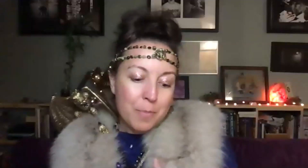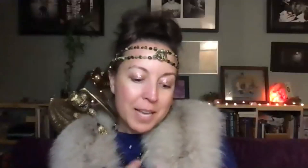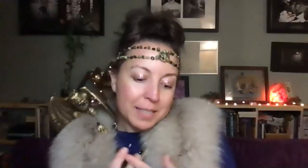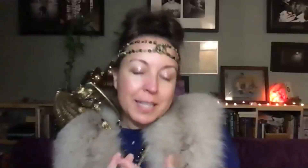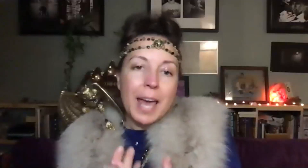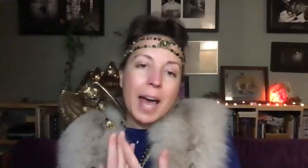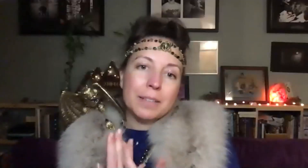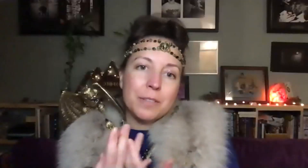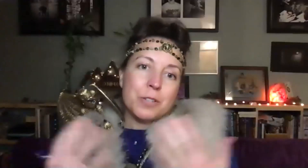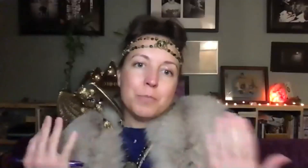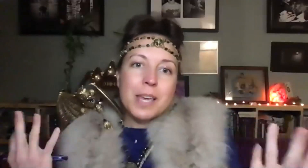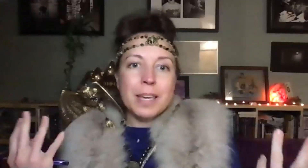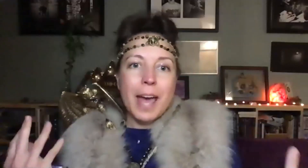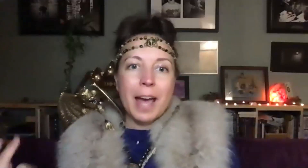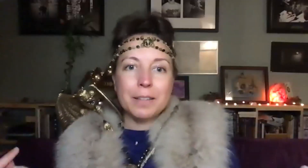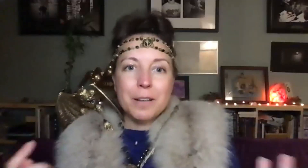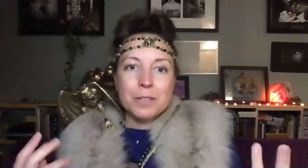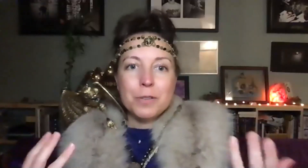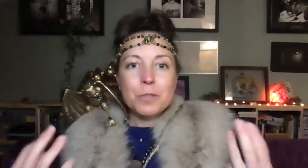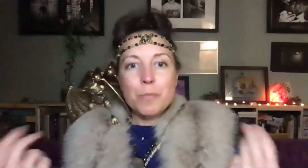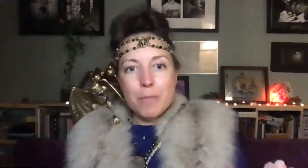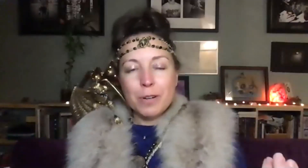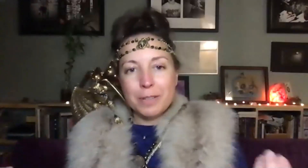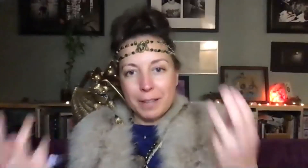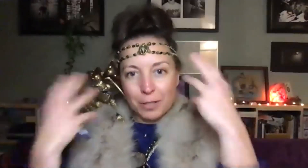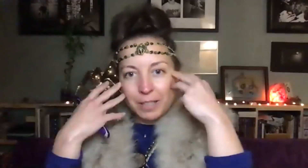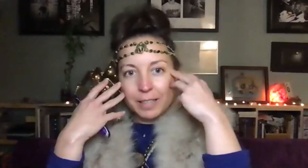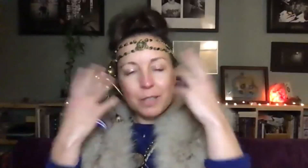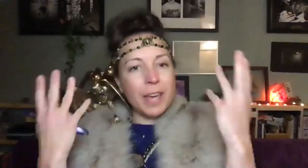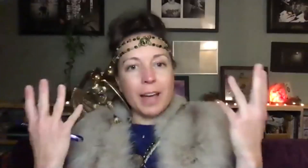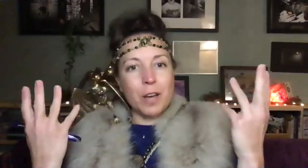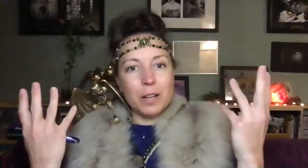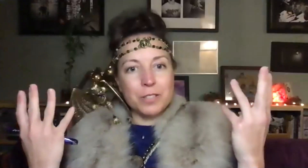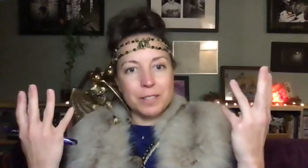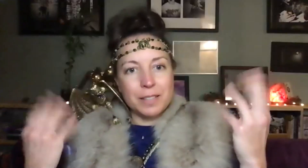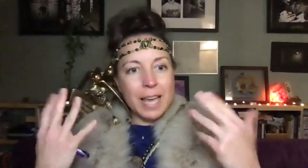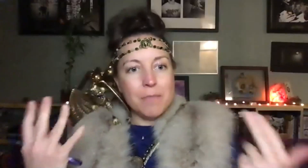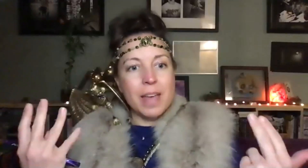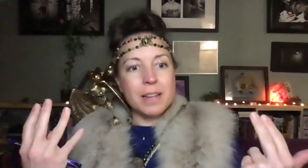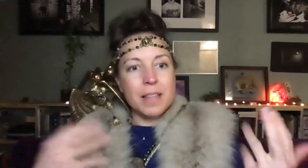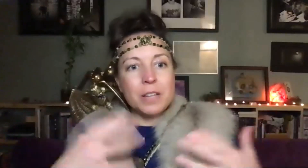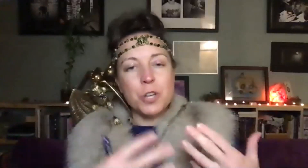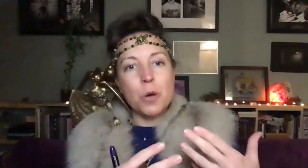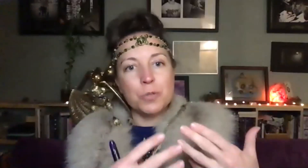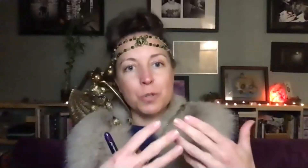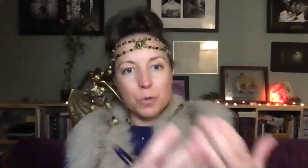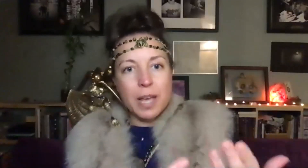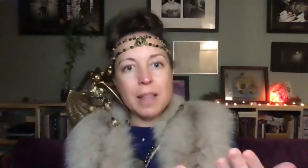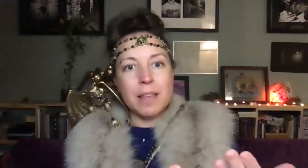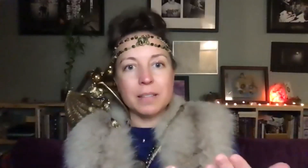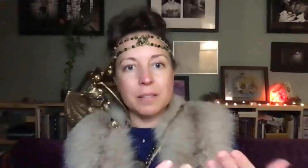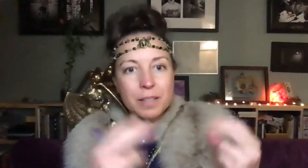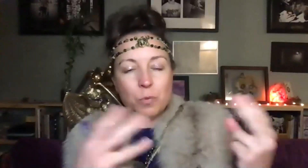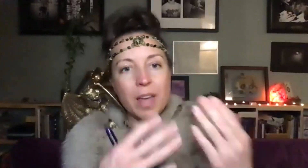say, because it's a cat, they're just being a cat. So let's remember that the collective cat consciousness came in and they chose to